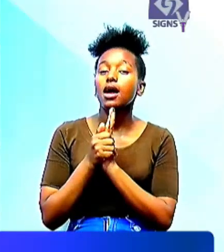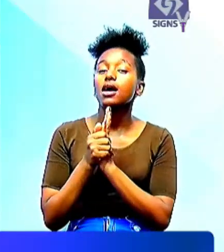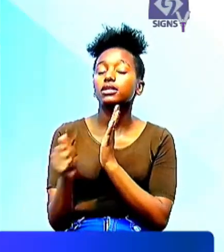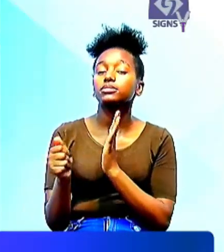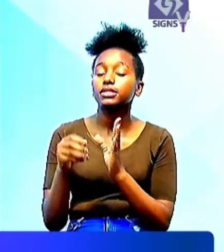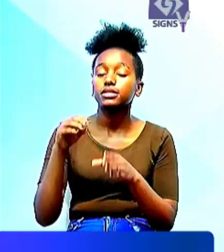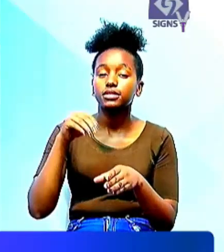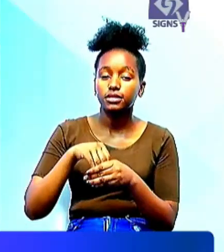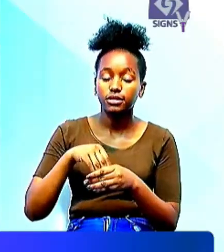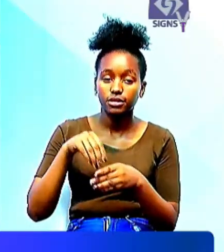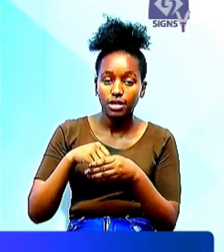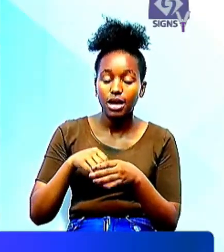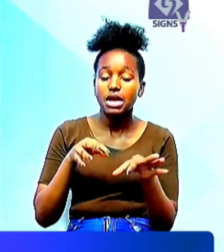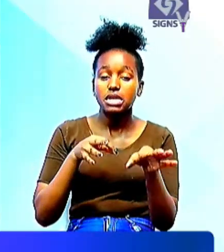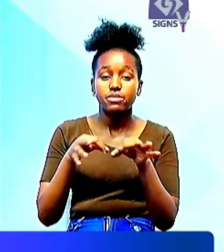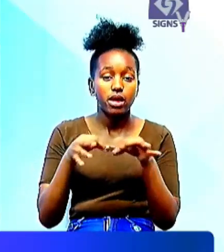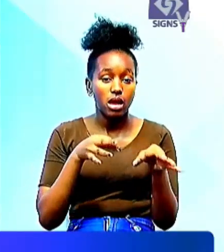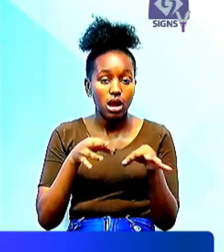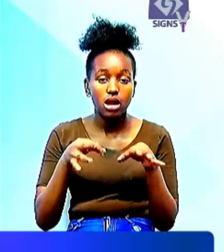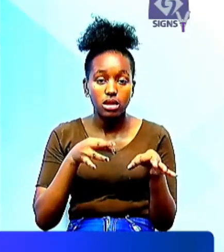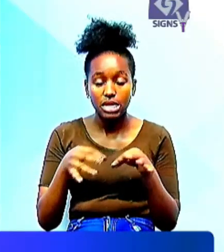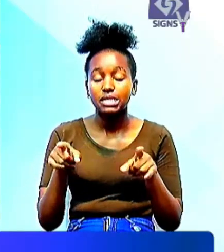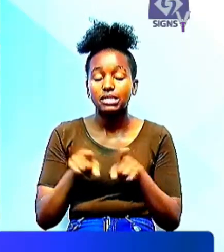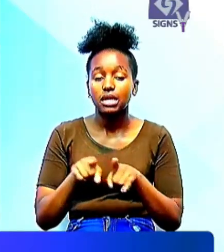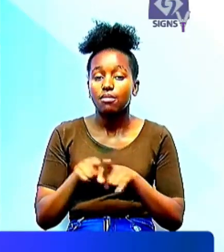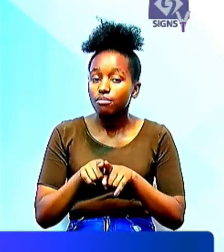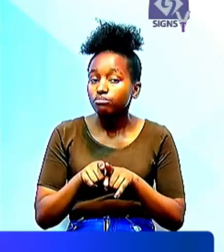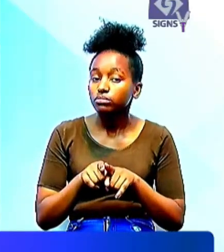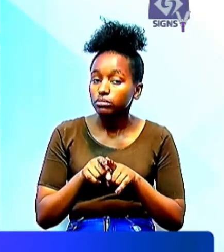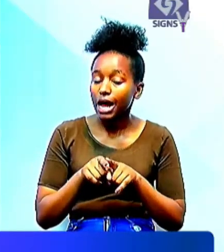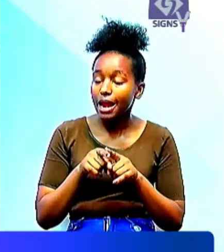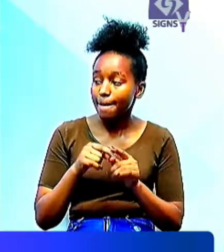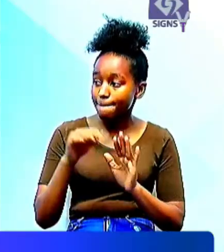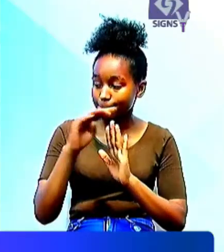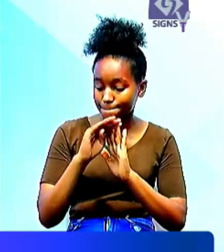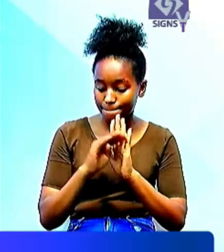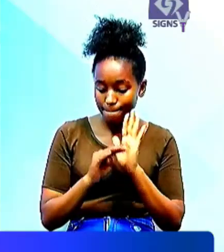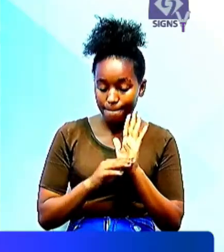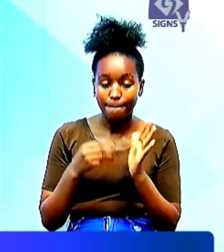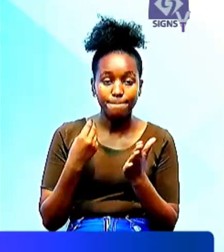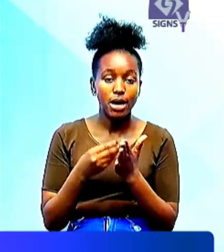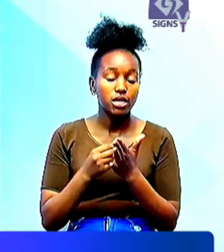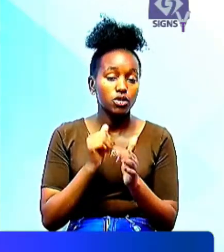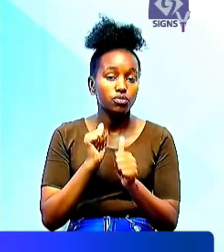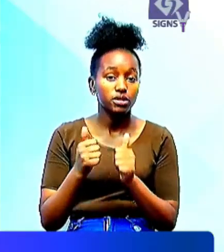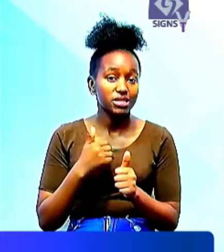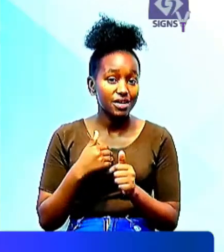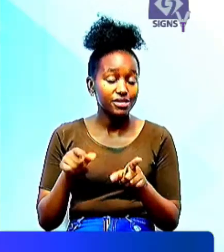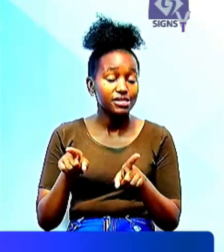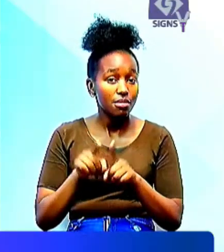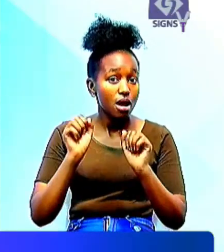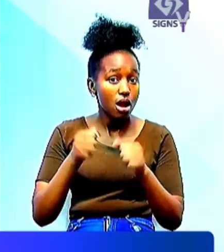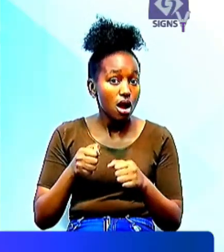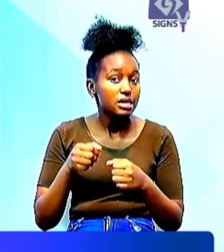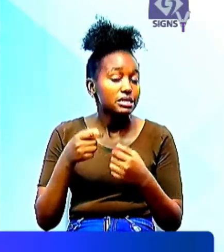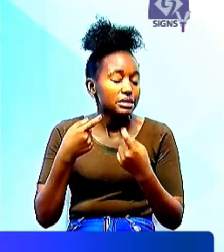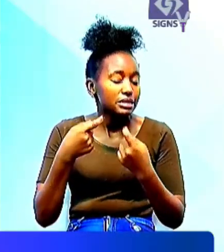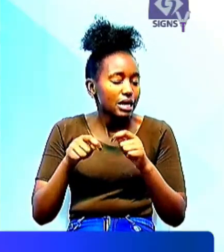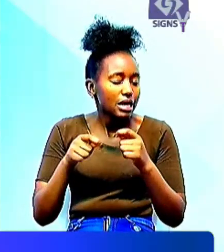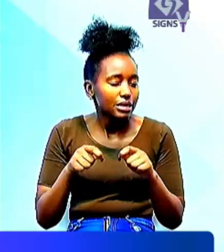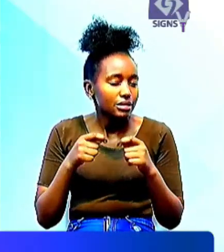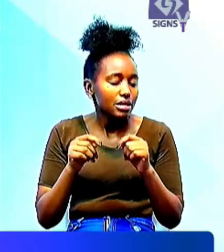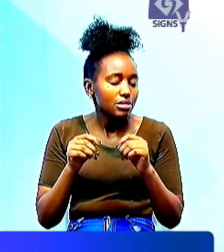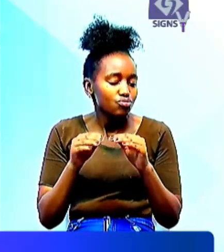in extending and capitalizing on that shilling that you have and stretching it a further a mile. And